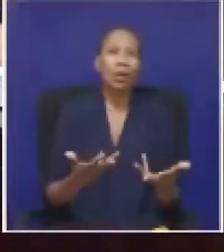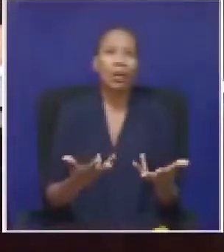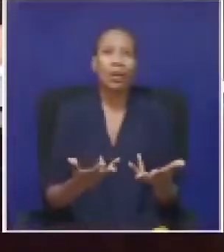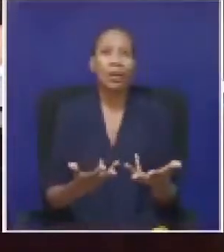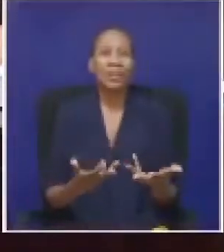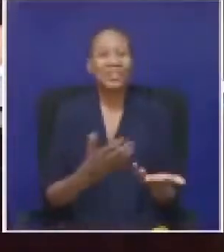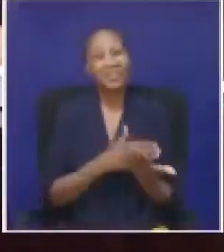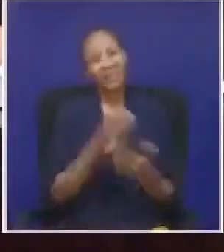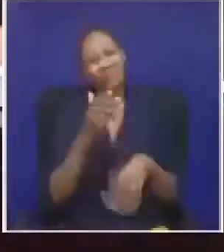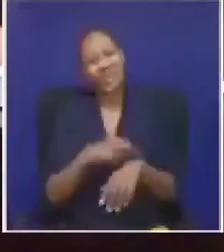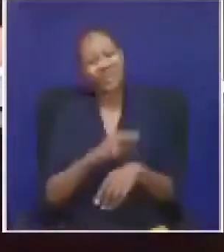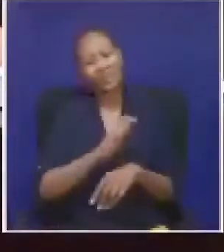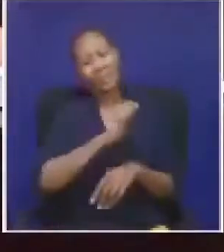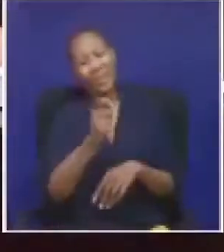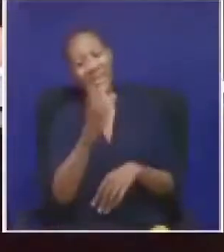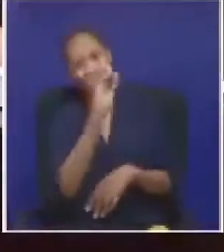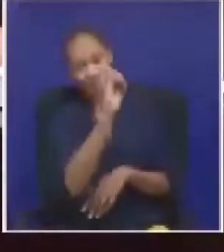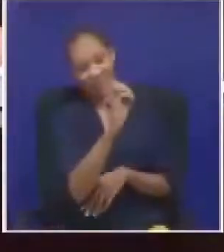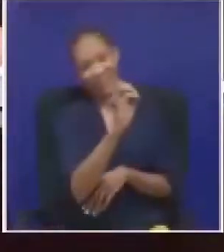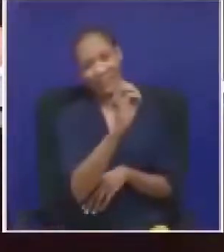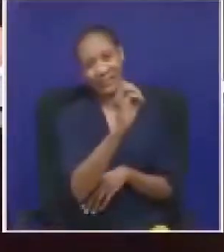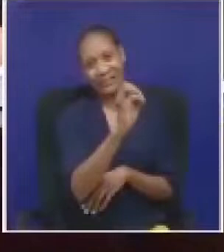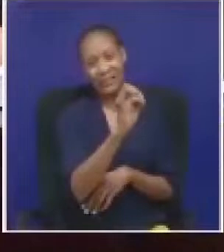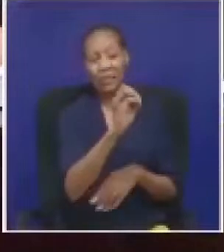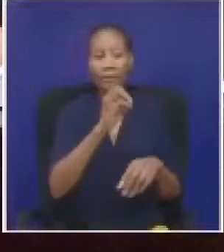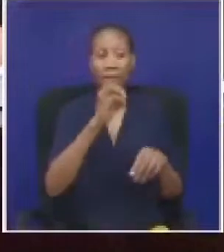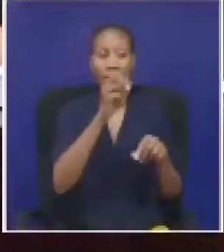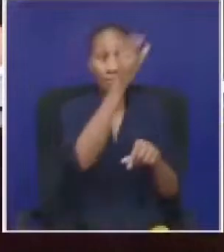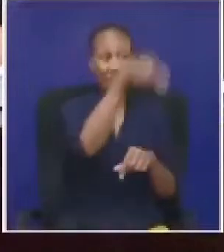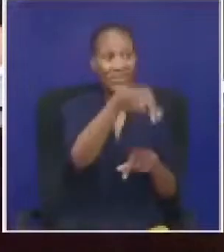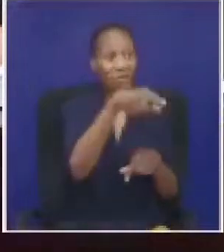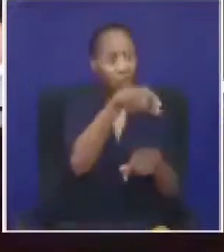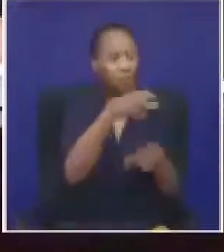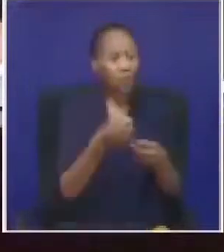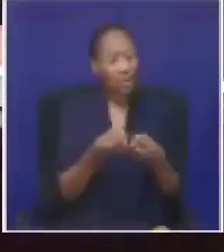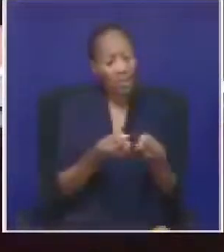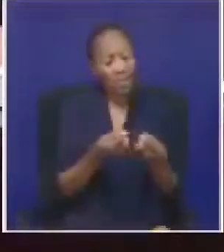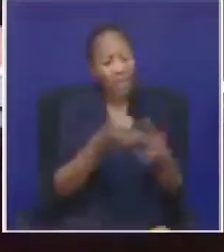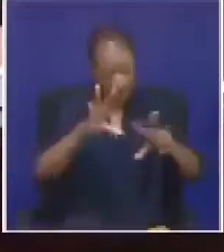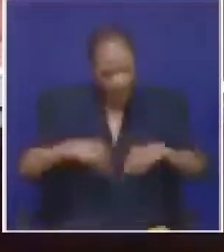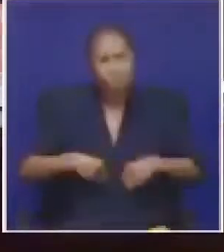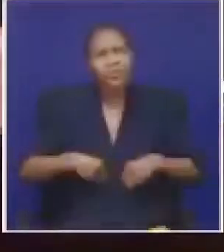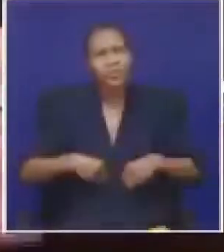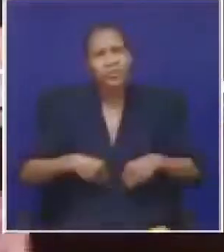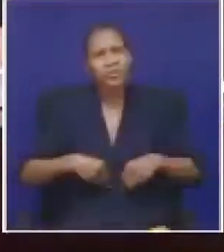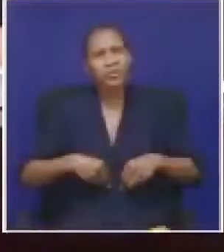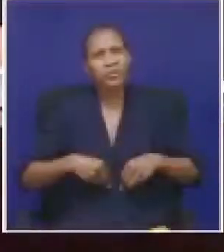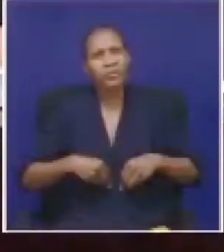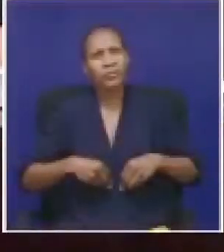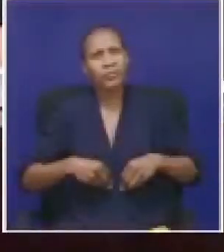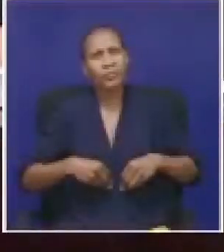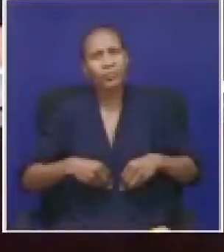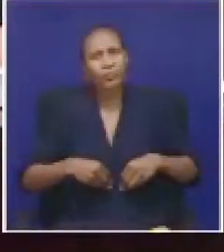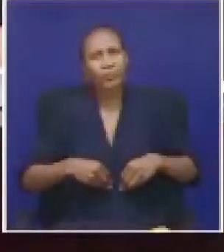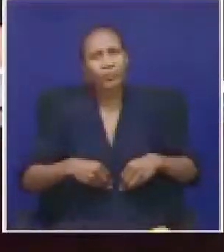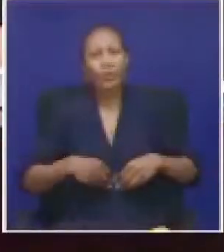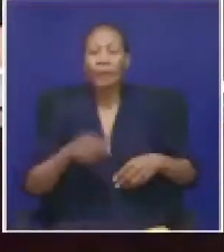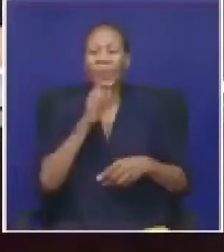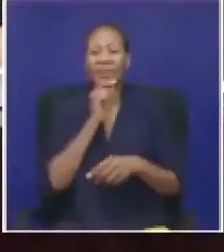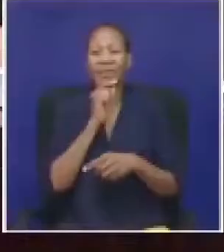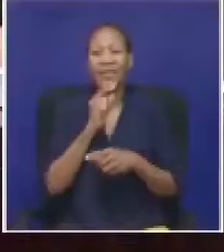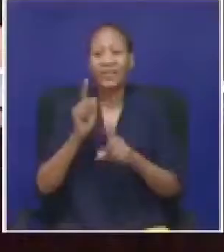nil compensation is accepted, and that is guiding all